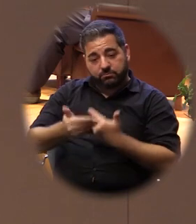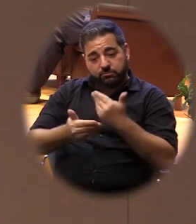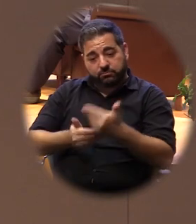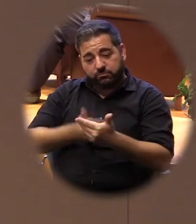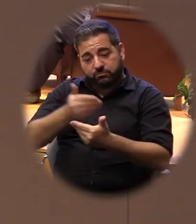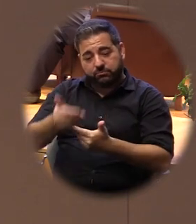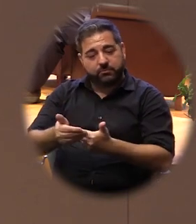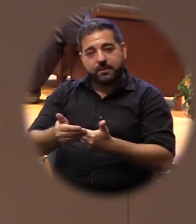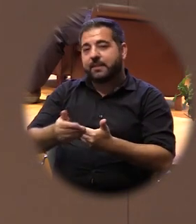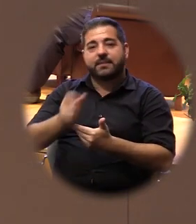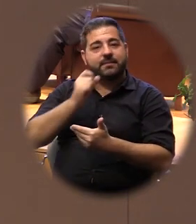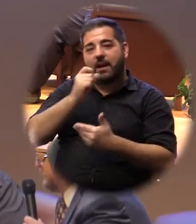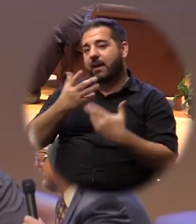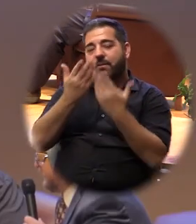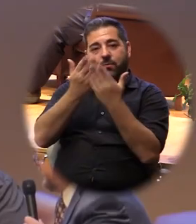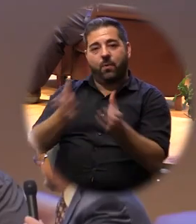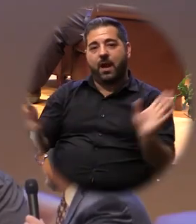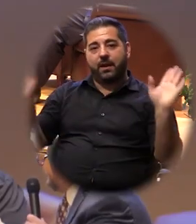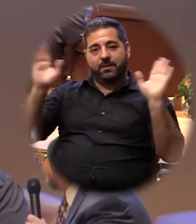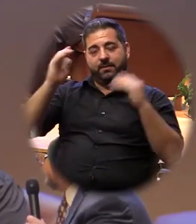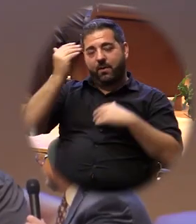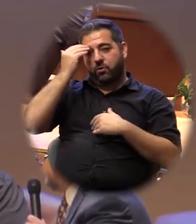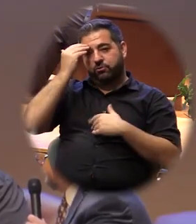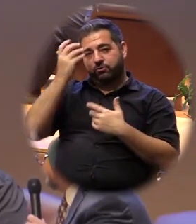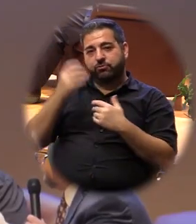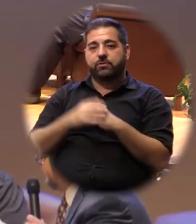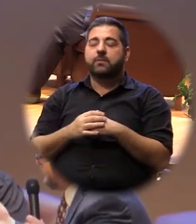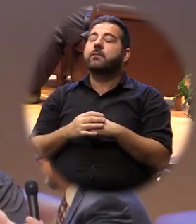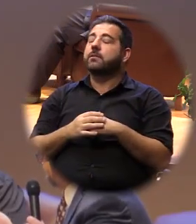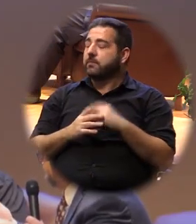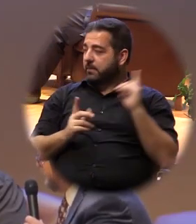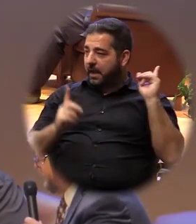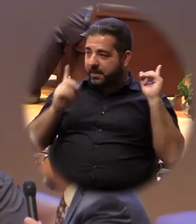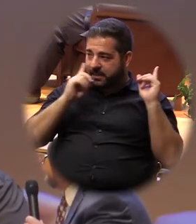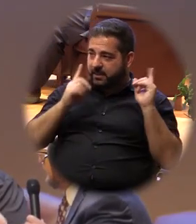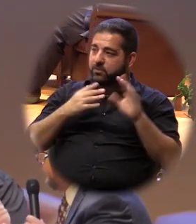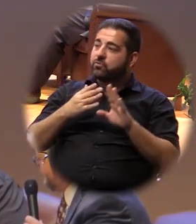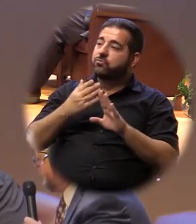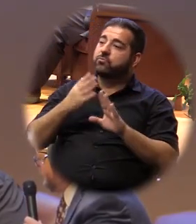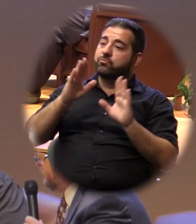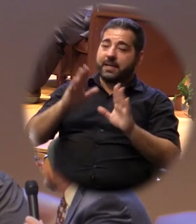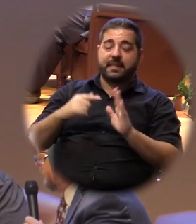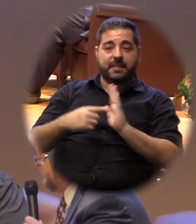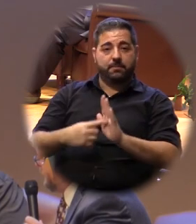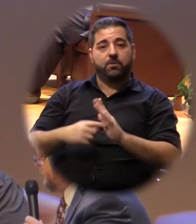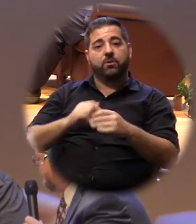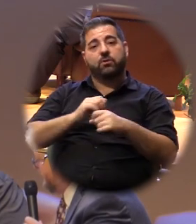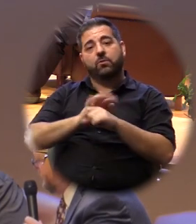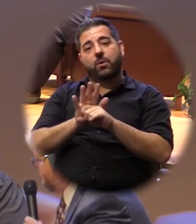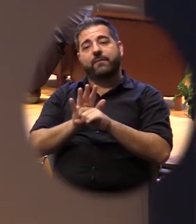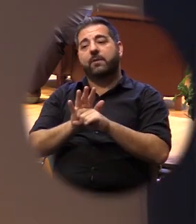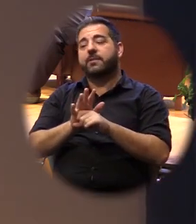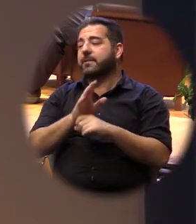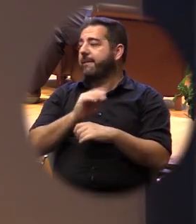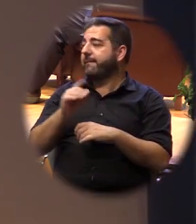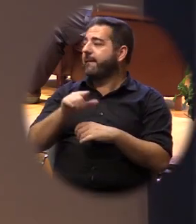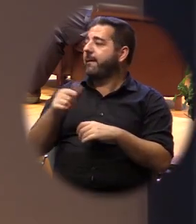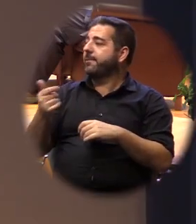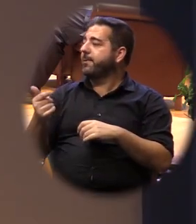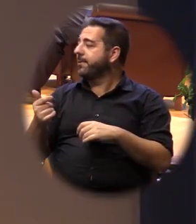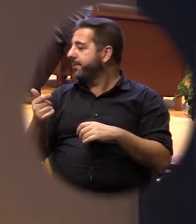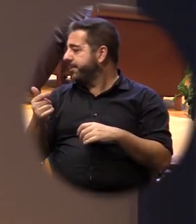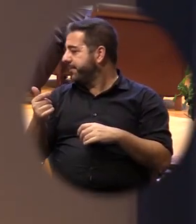widespread one. Yeah, something that, I think that's a great reference, like, coronavirus and you know, and other, you know,